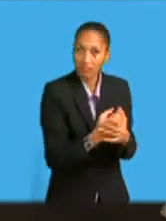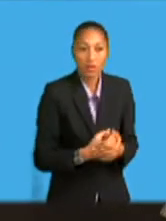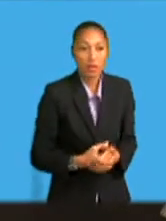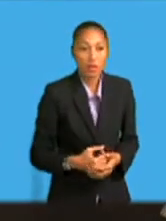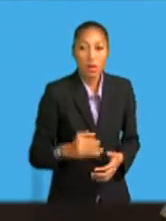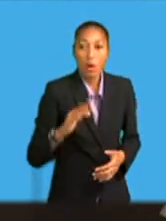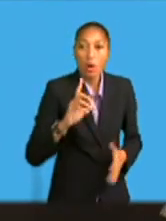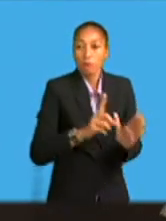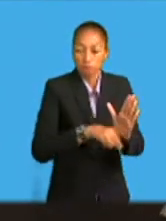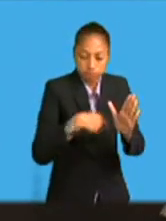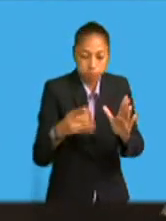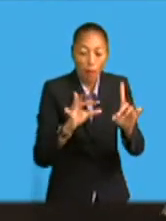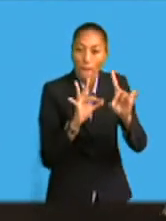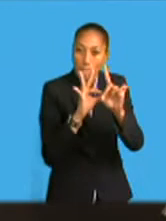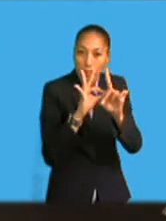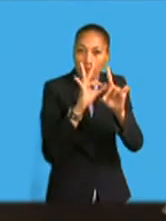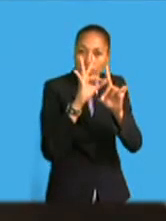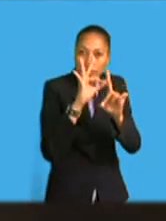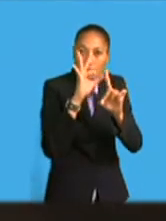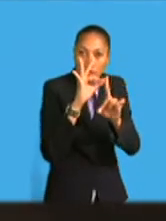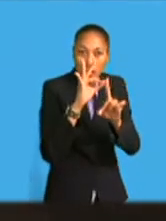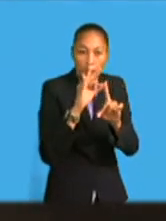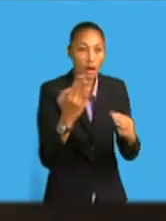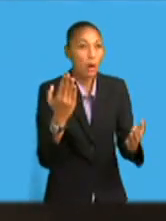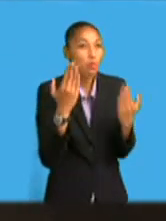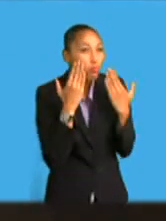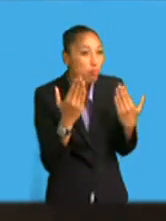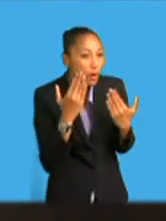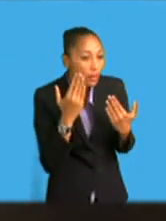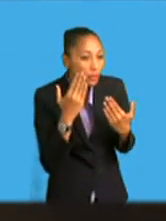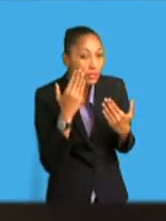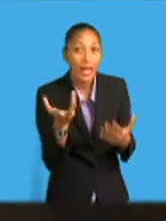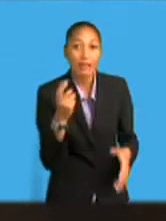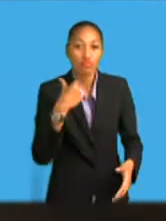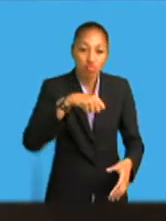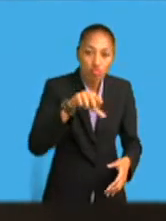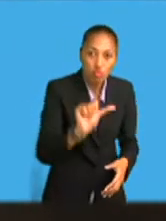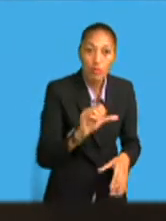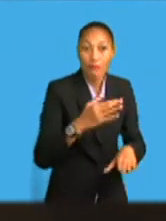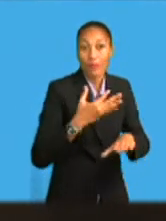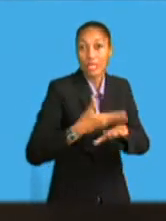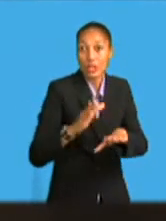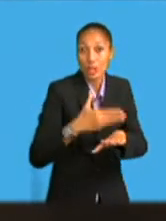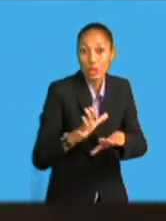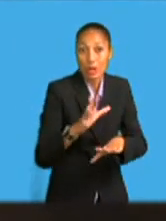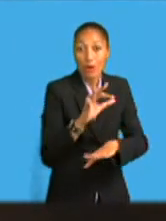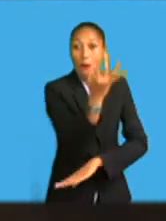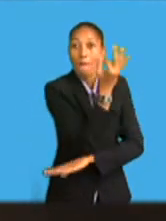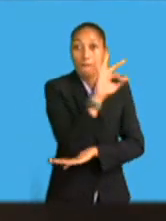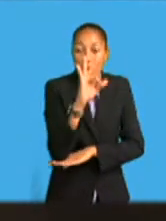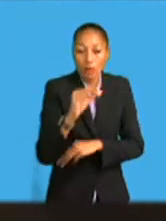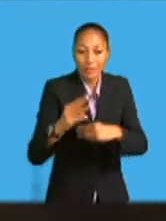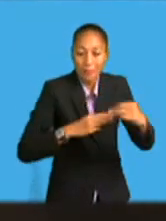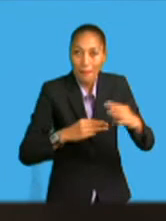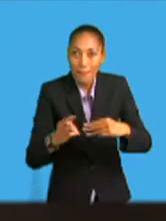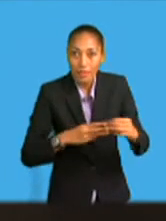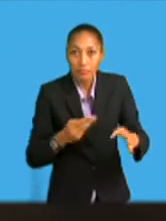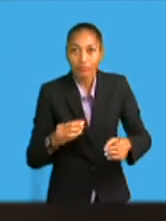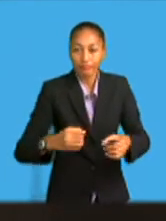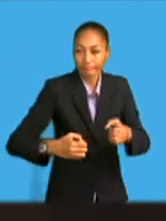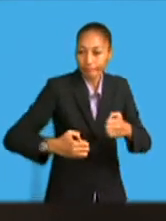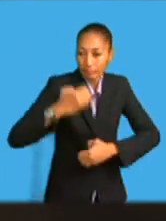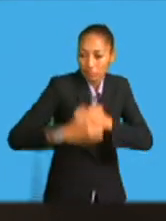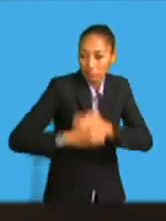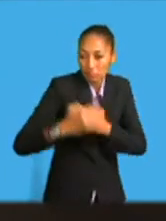the ongoing improvements on awareness and implementation of new forest management mechanisms, such as the control